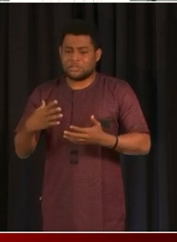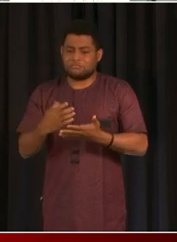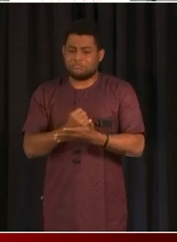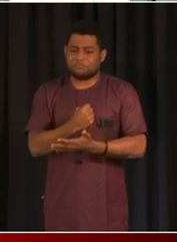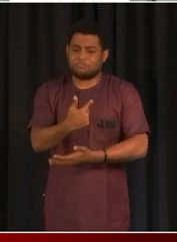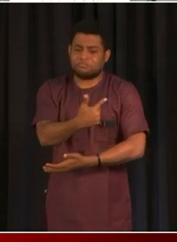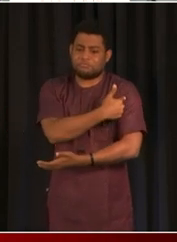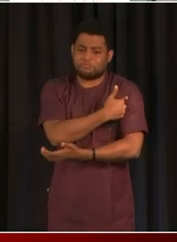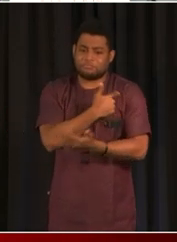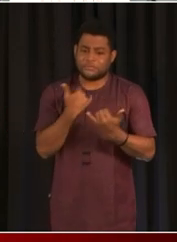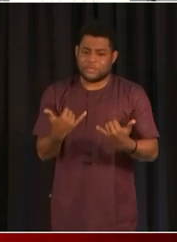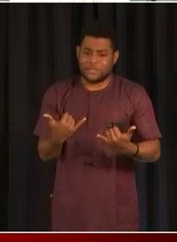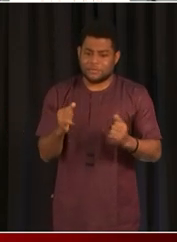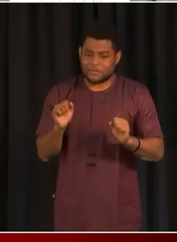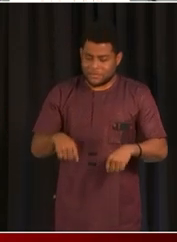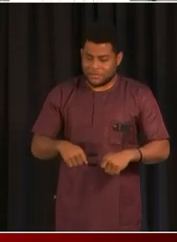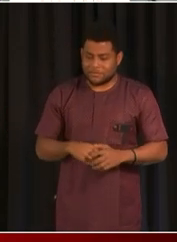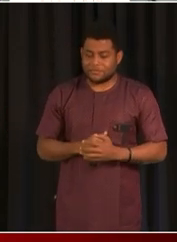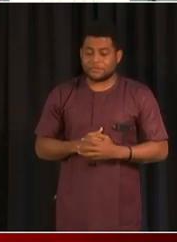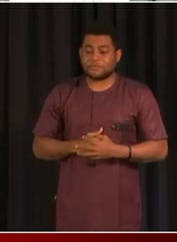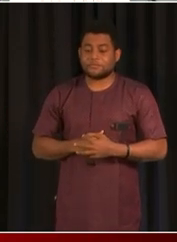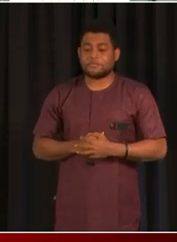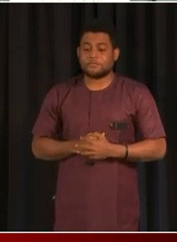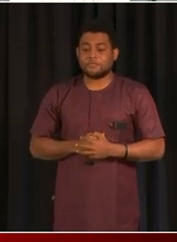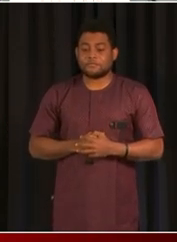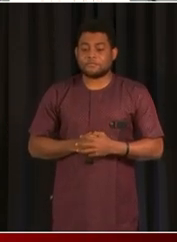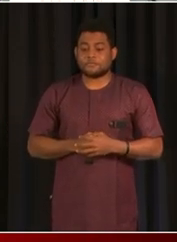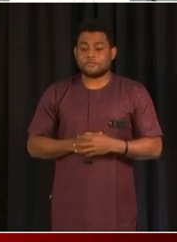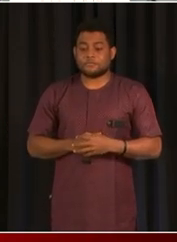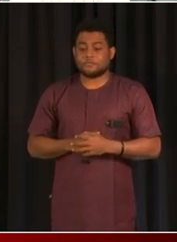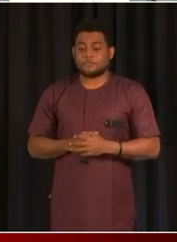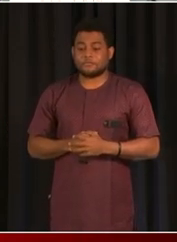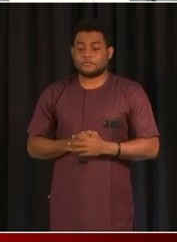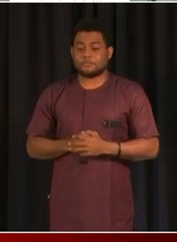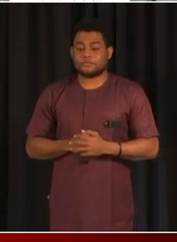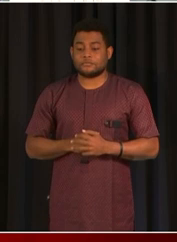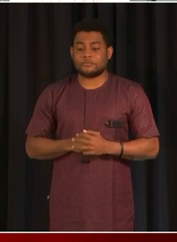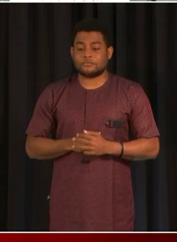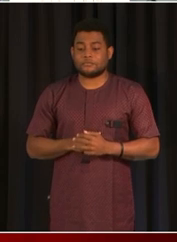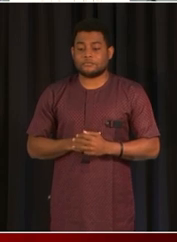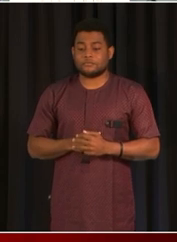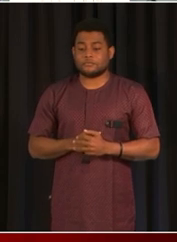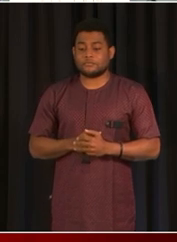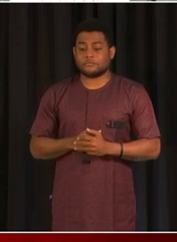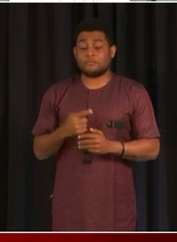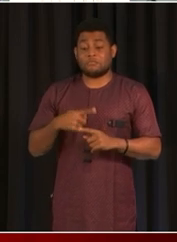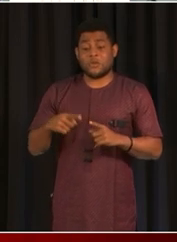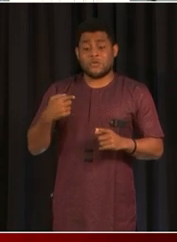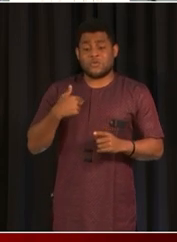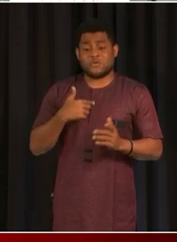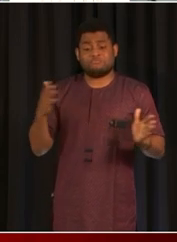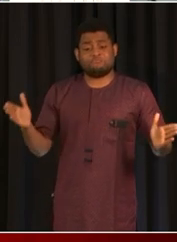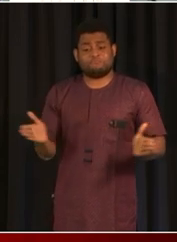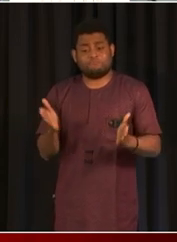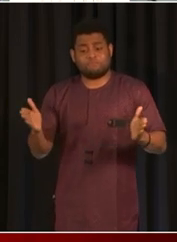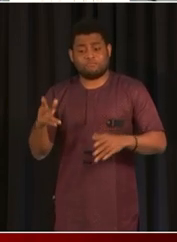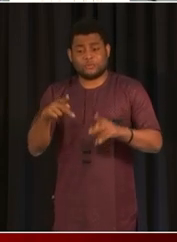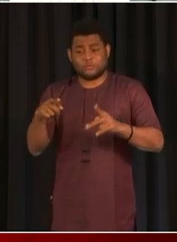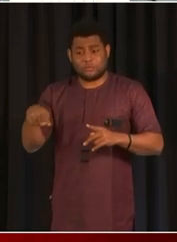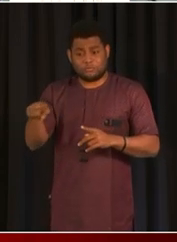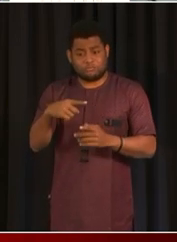have chronic diseases writ large, and we are encouraging people to discuss, because anyone who has a